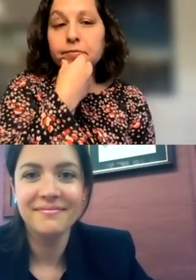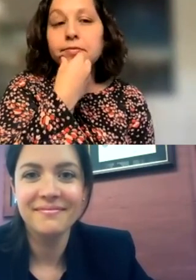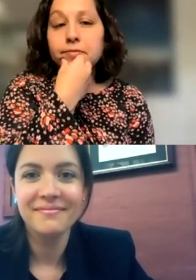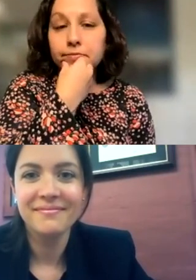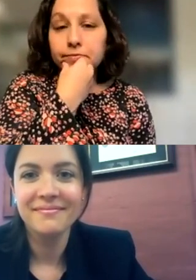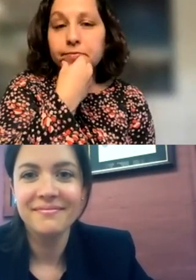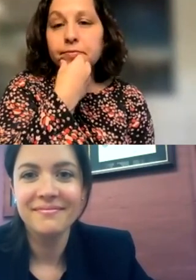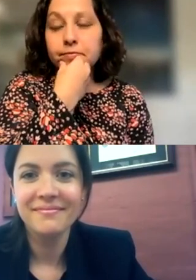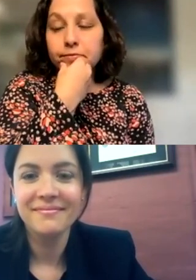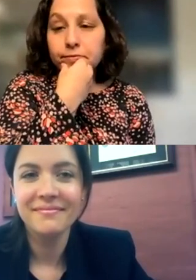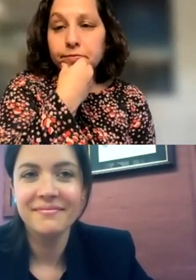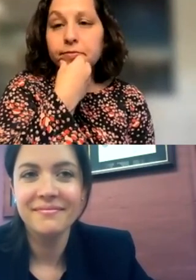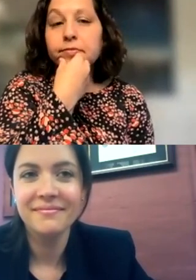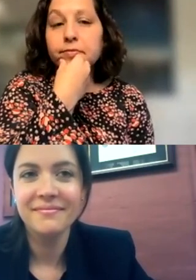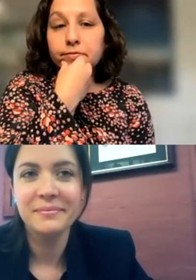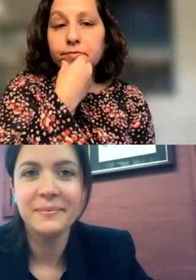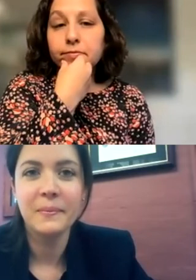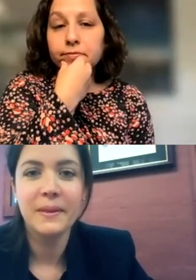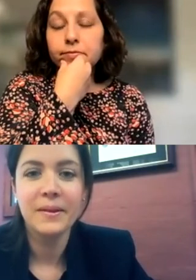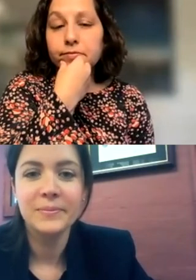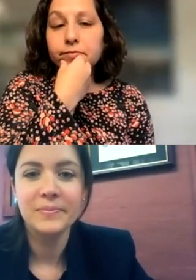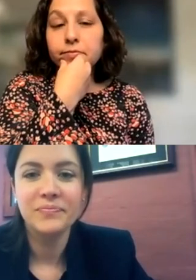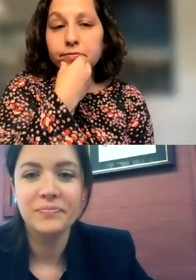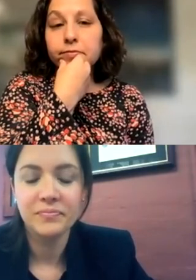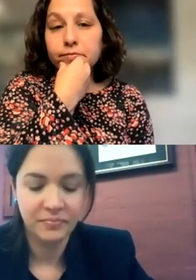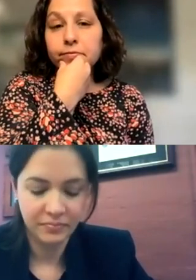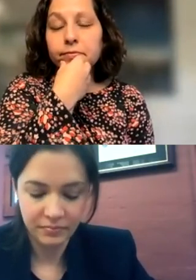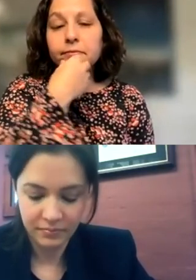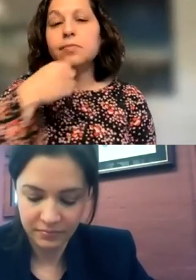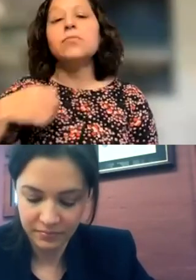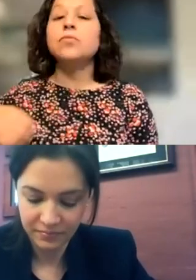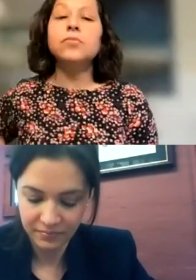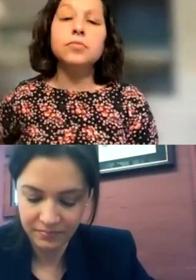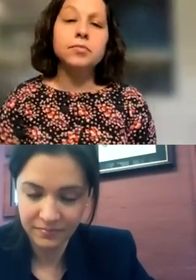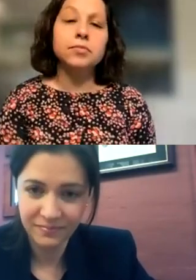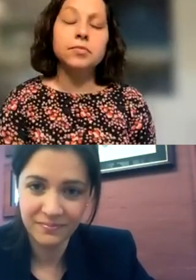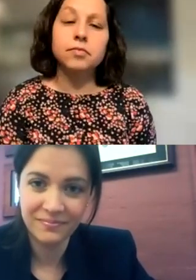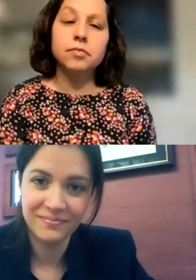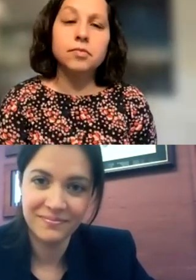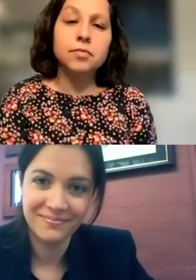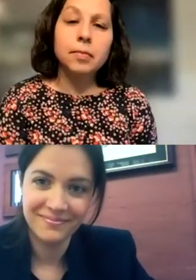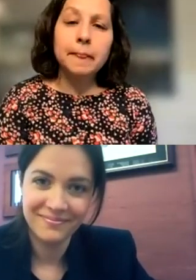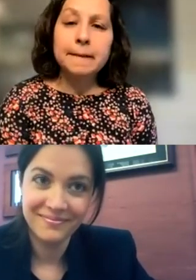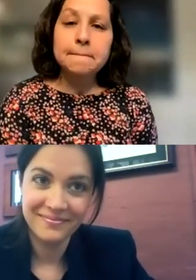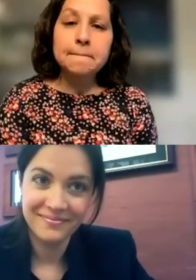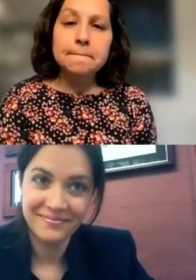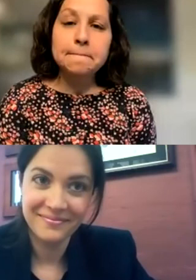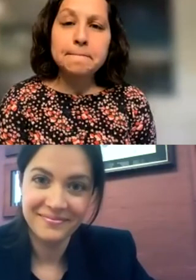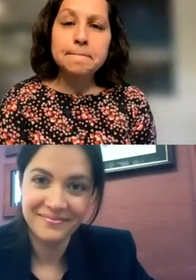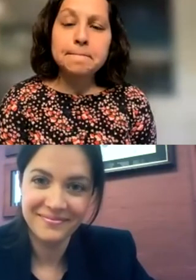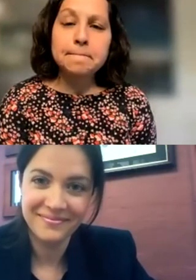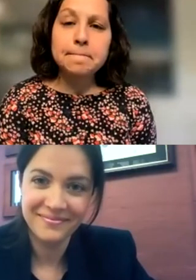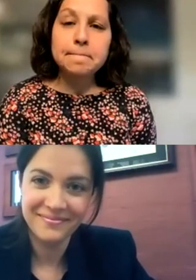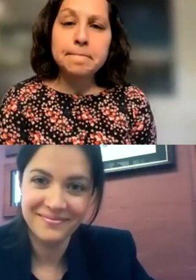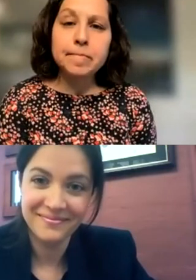respected, and then we step out of that visit. Many patients, they often sort of